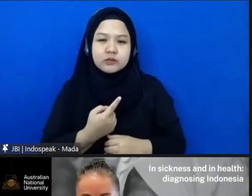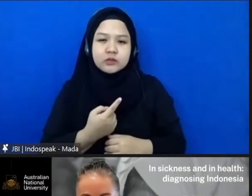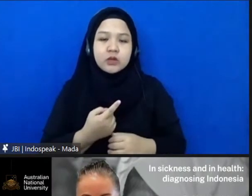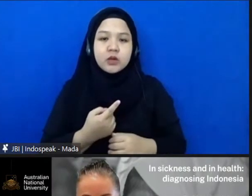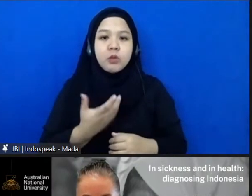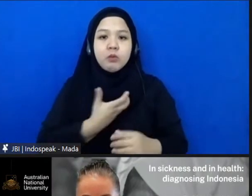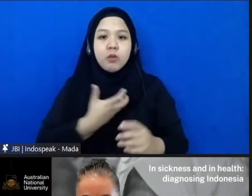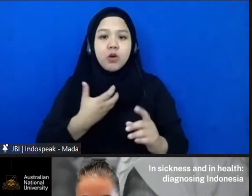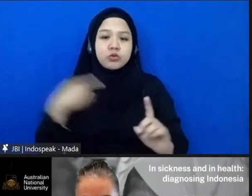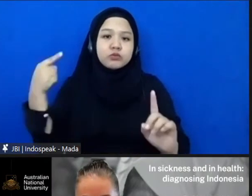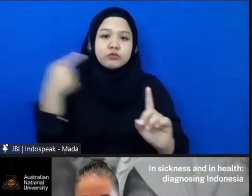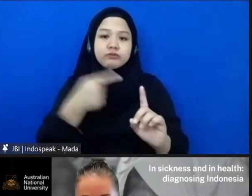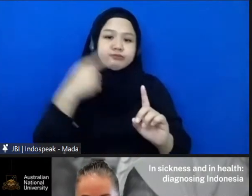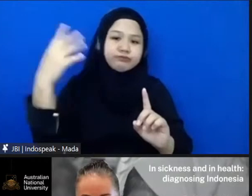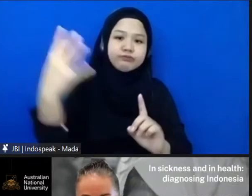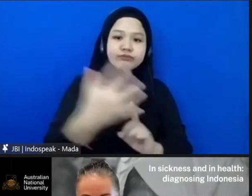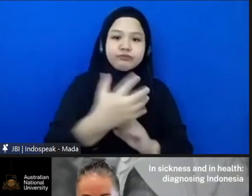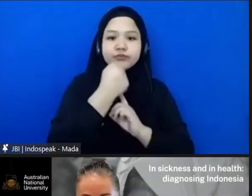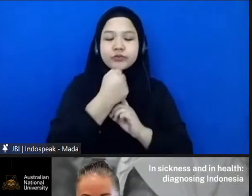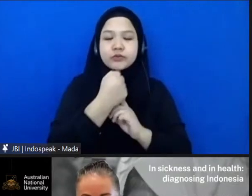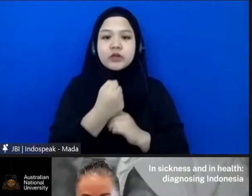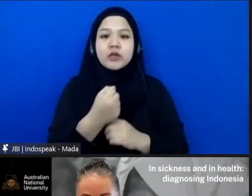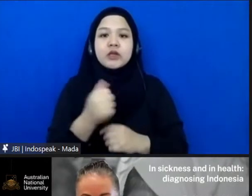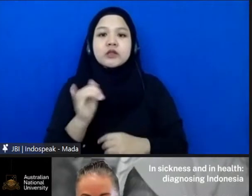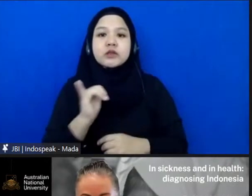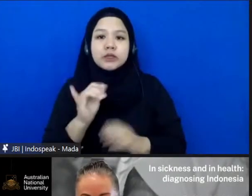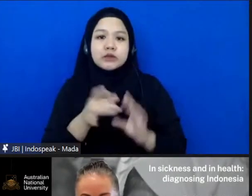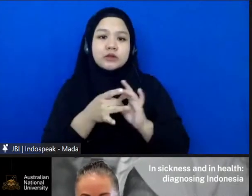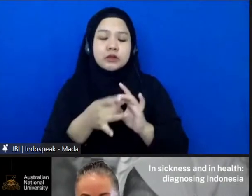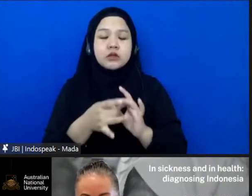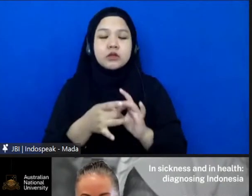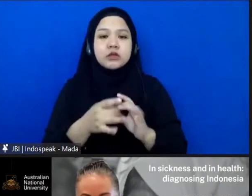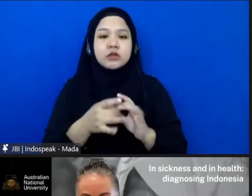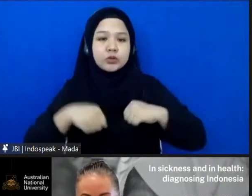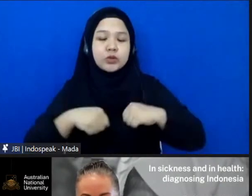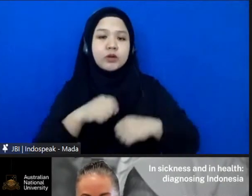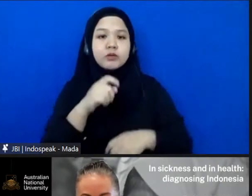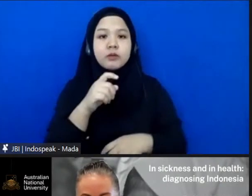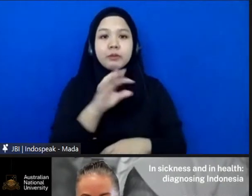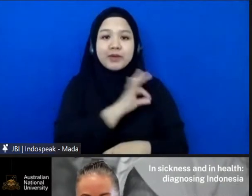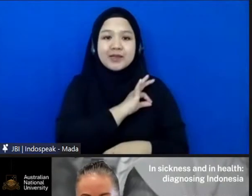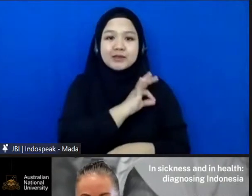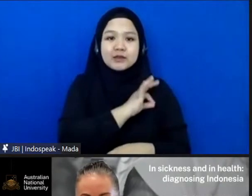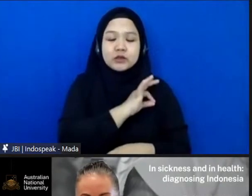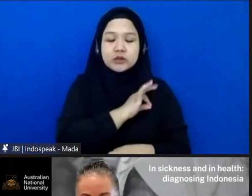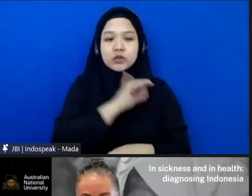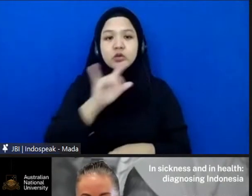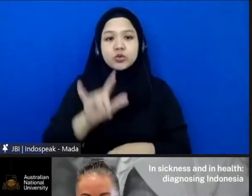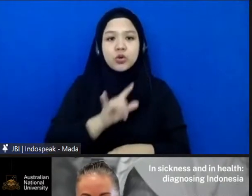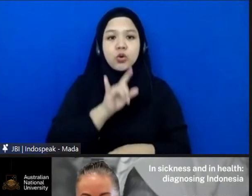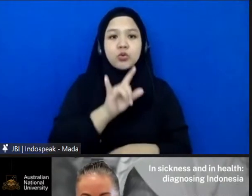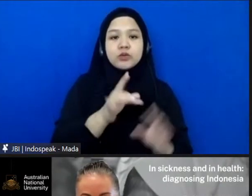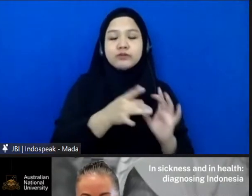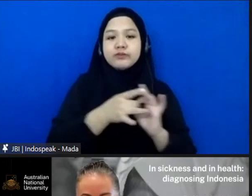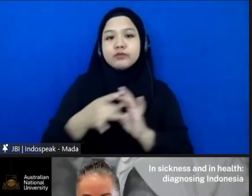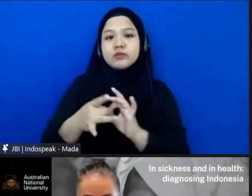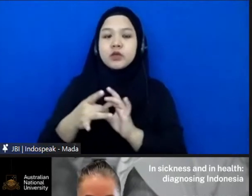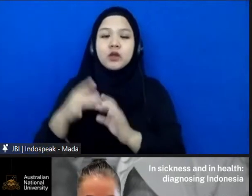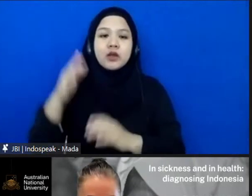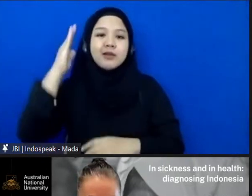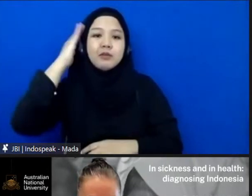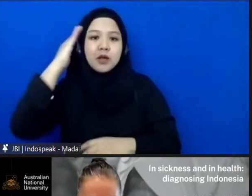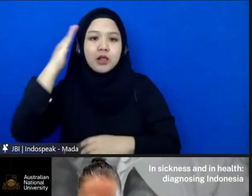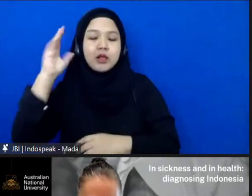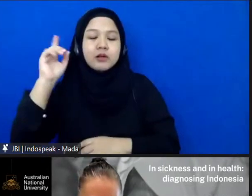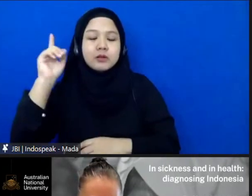leaders level between President Widodo and Prime Minister Morrison, or between staff in the embassy working here with their counterparts